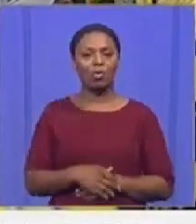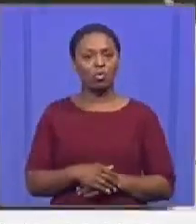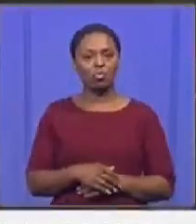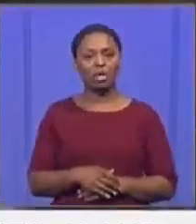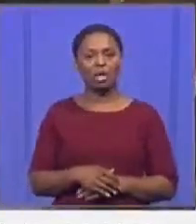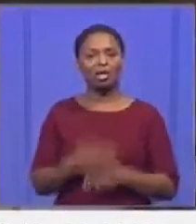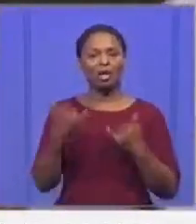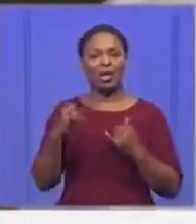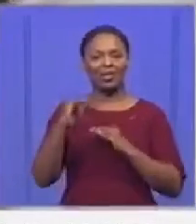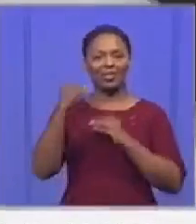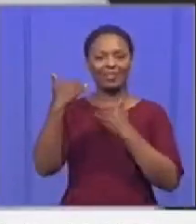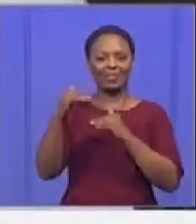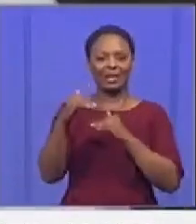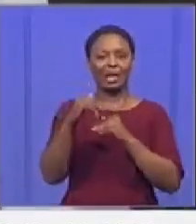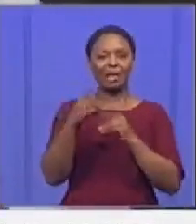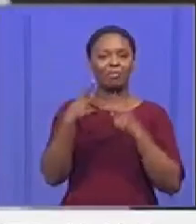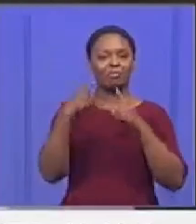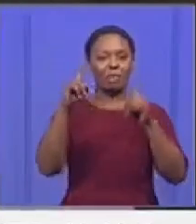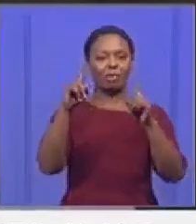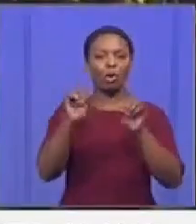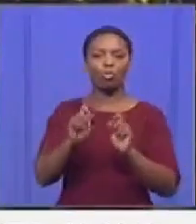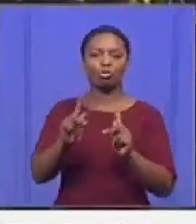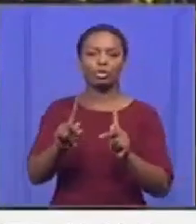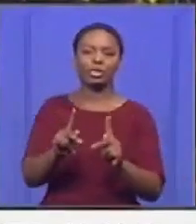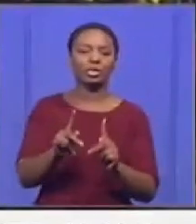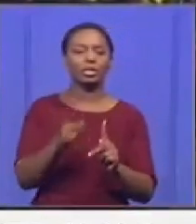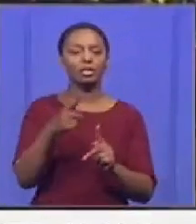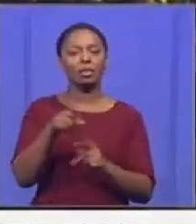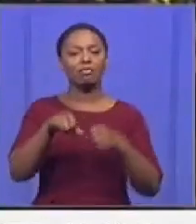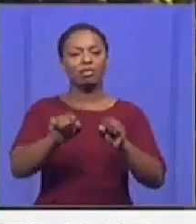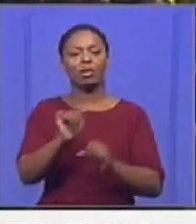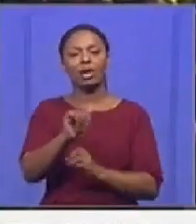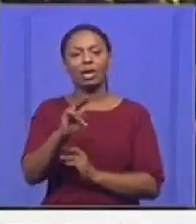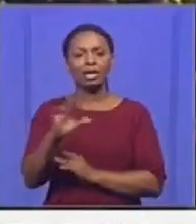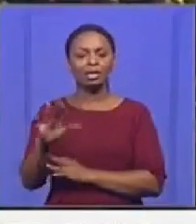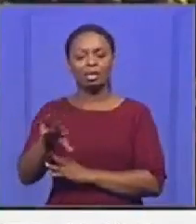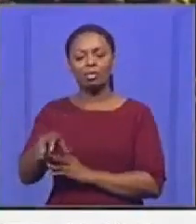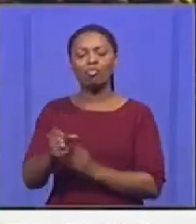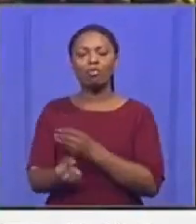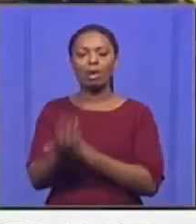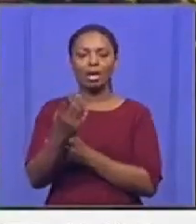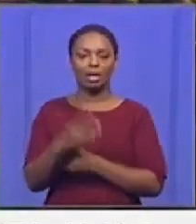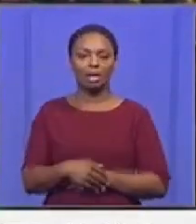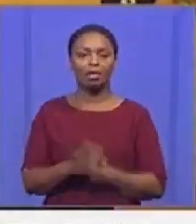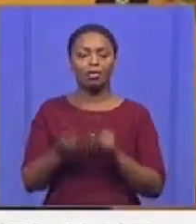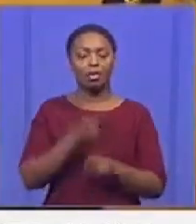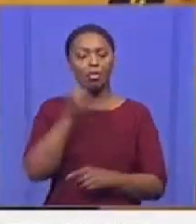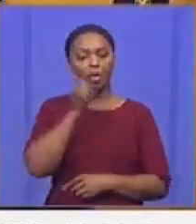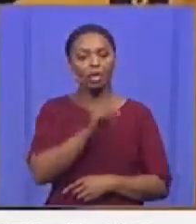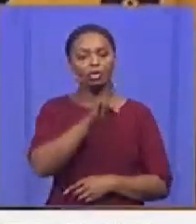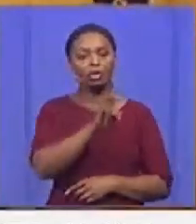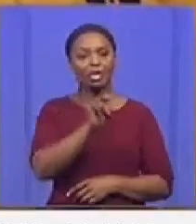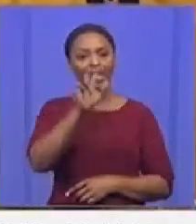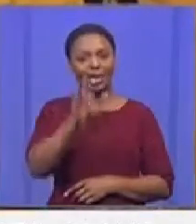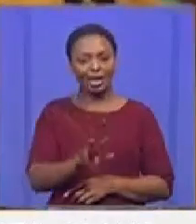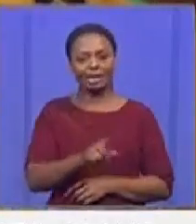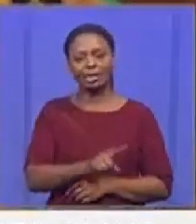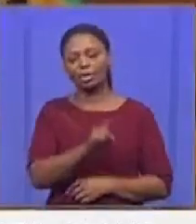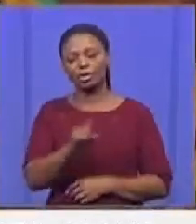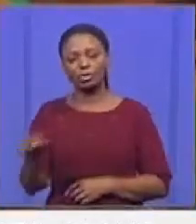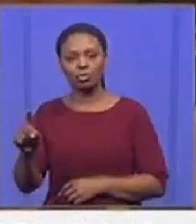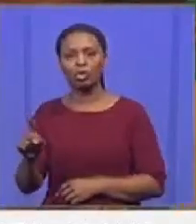nna modulasetilo wa ANC kwa Mpumalanga. O kokometse manno ao go tloga ka 2008 go fitlha